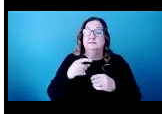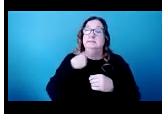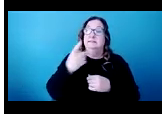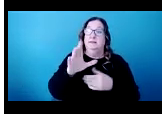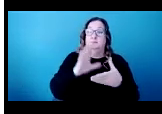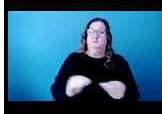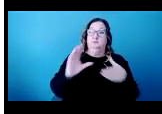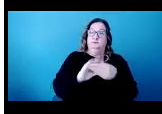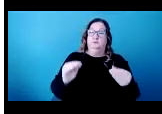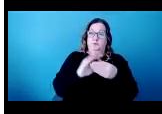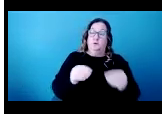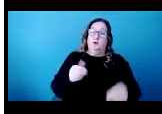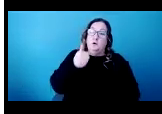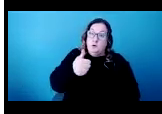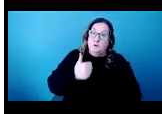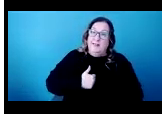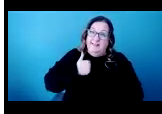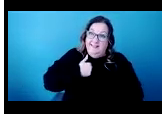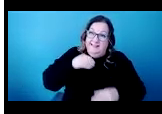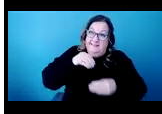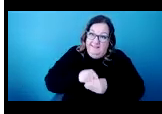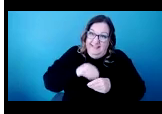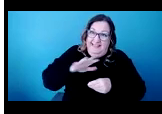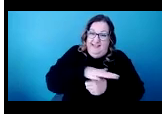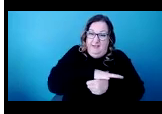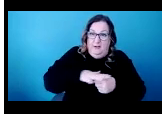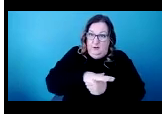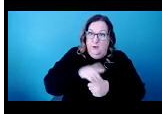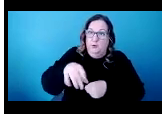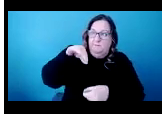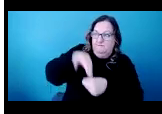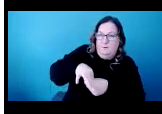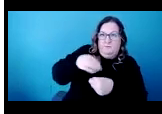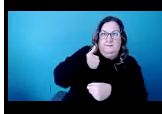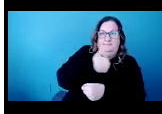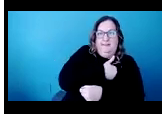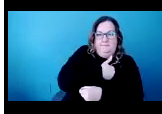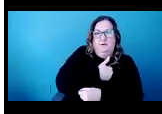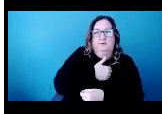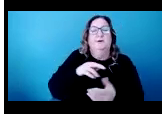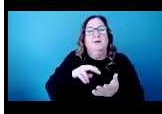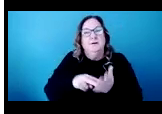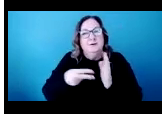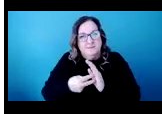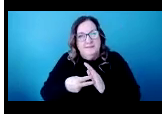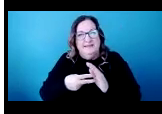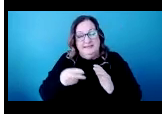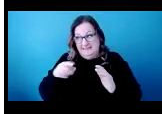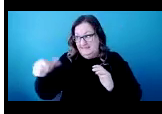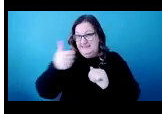member that lives in their district. So they all have a geographic area that they represent. So